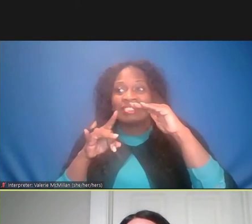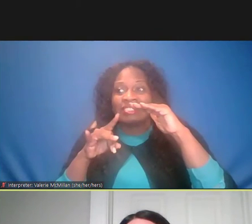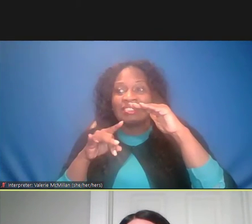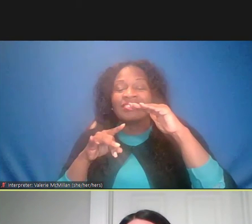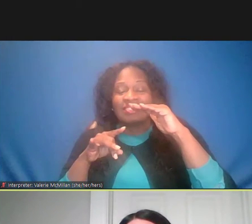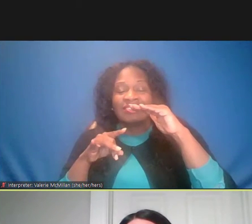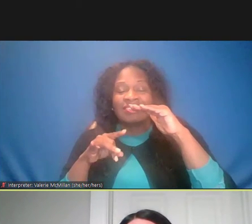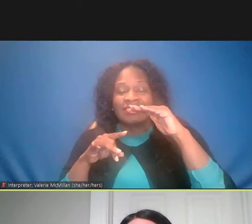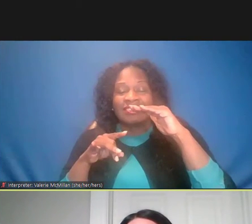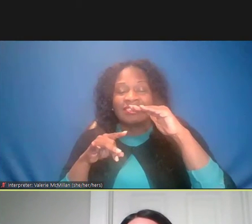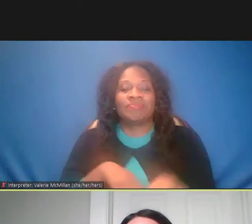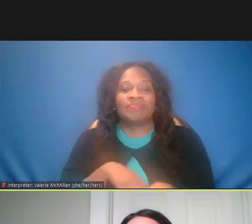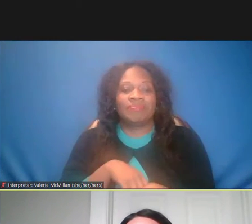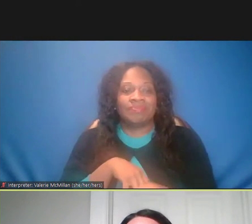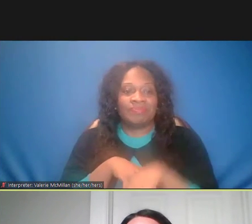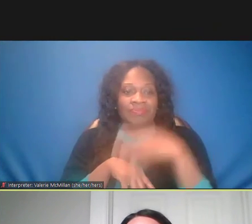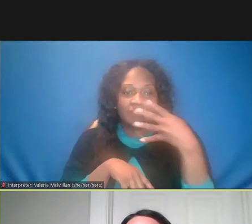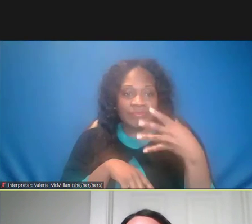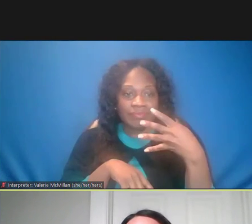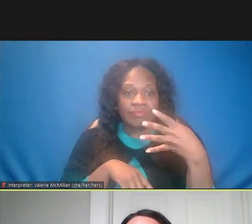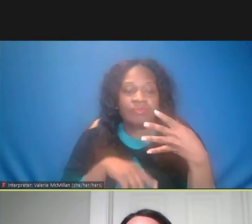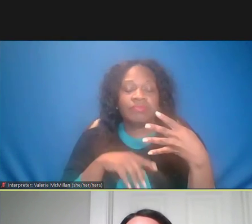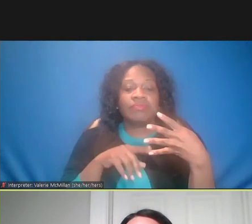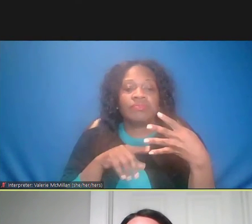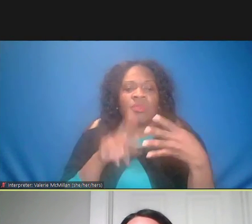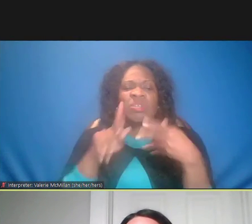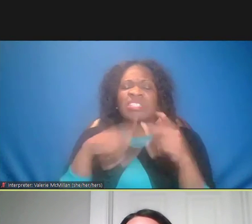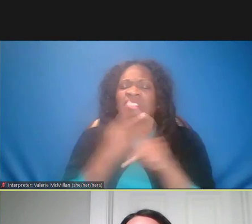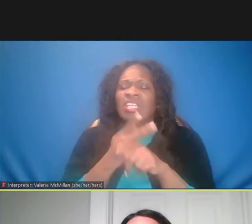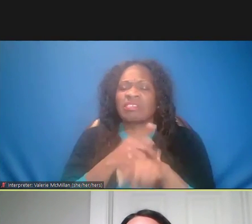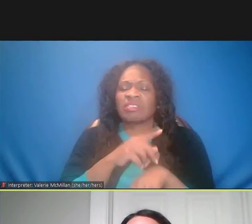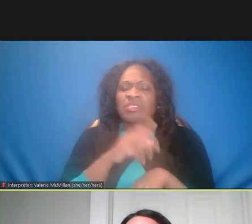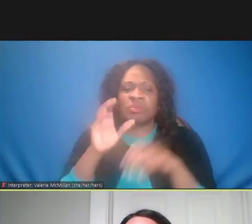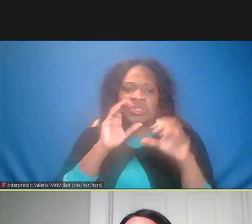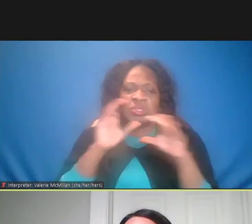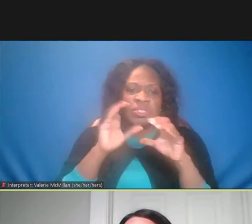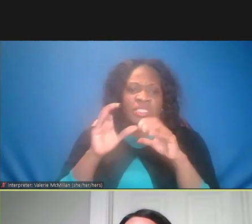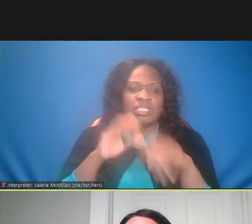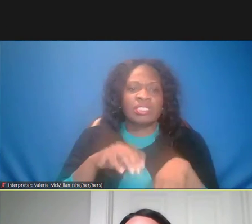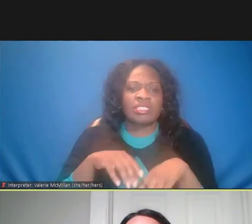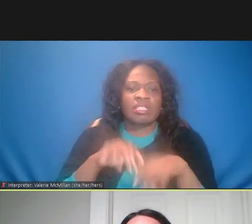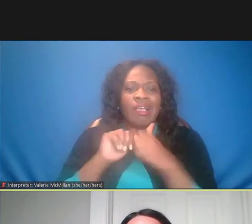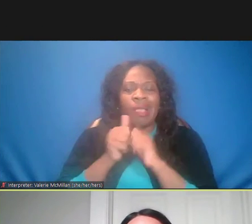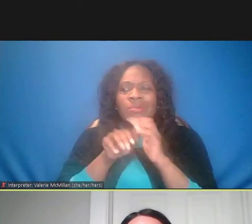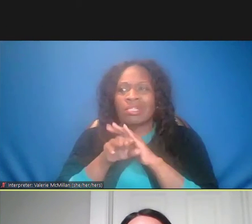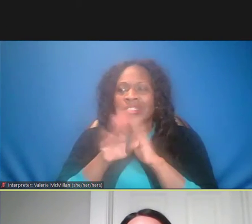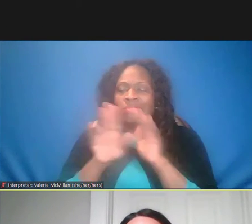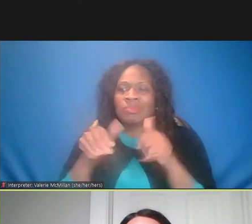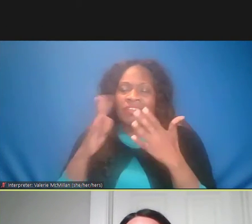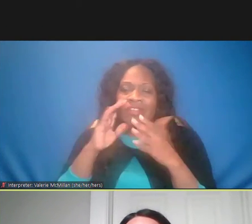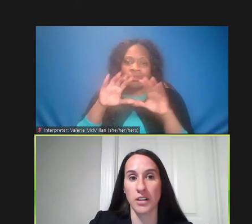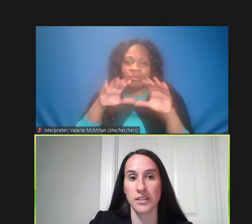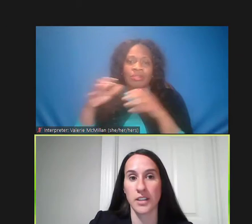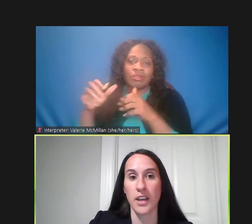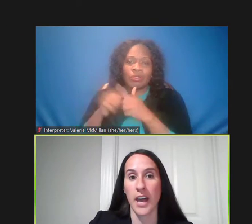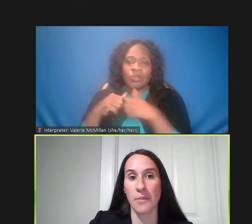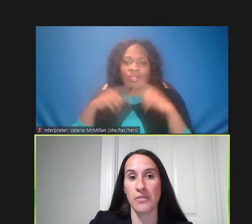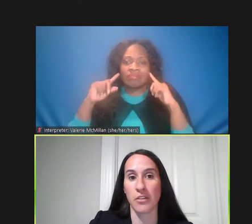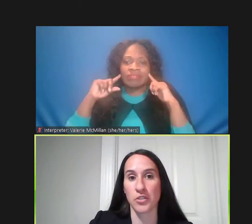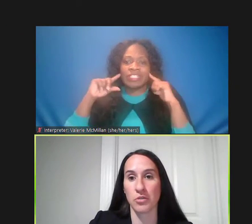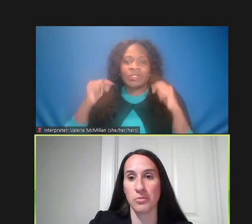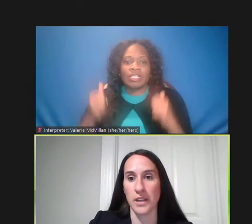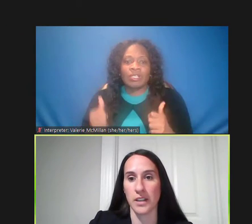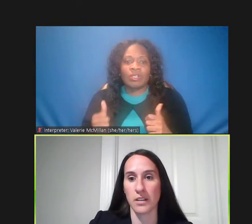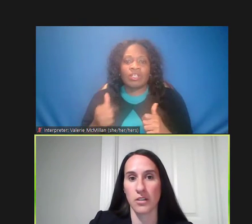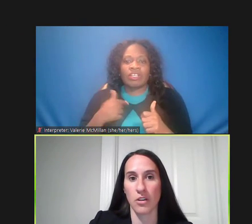And the last question. What types of communication accommodations should I provide for populations with hearing loss at